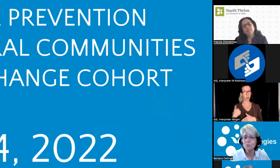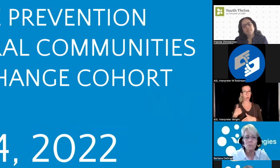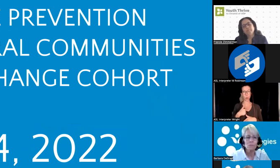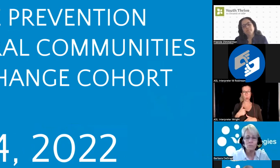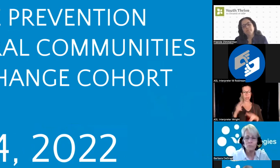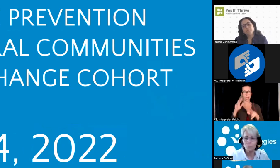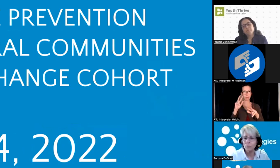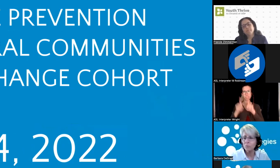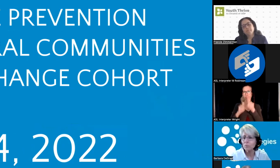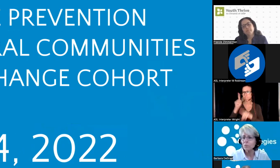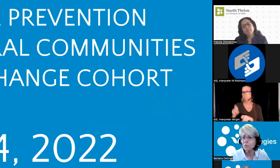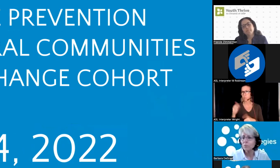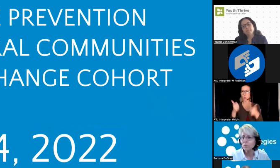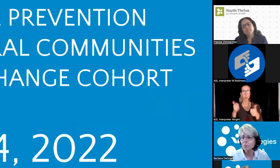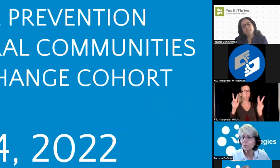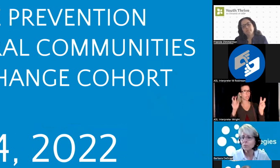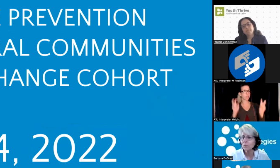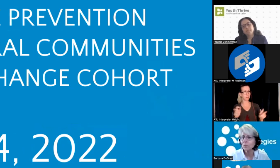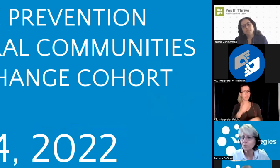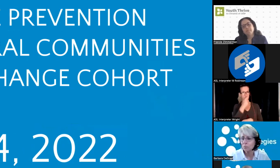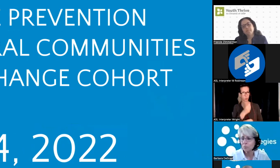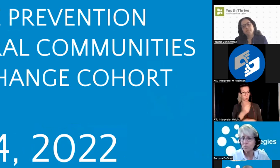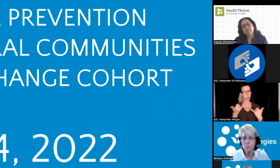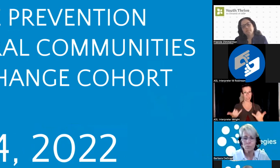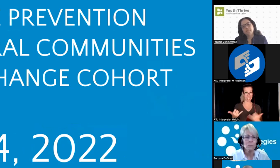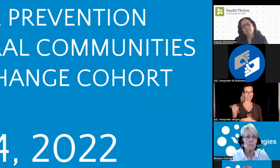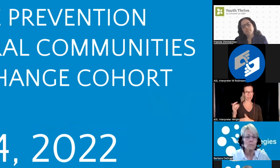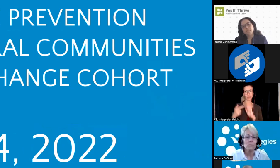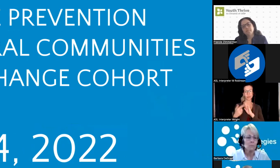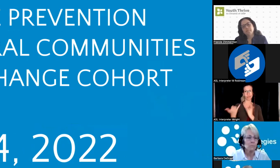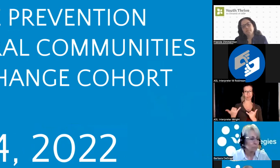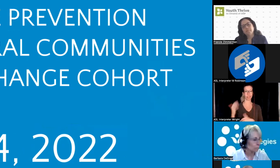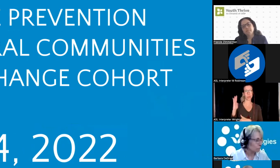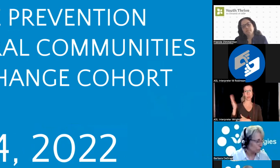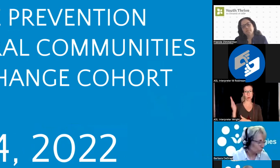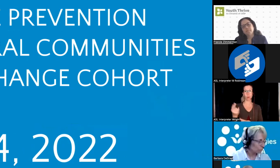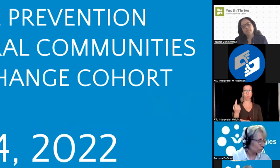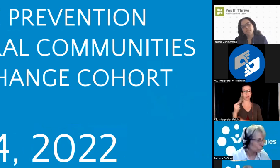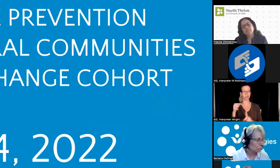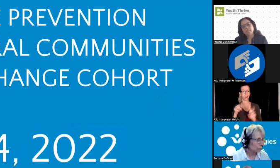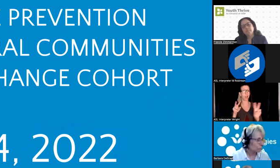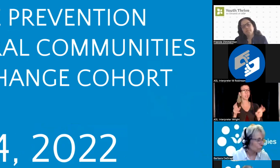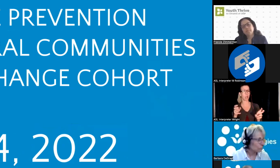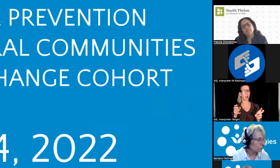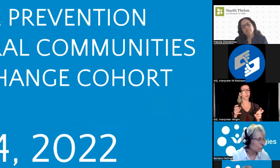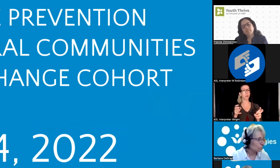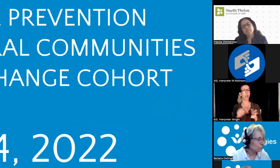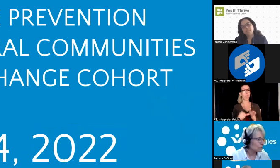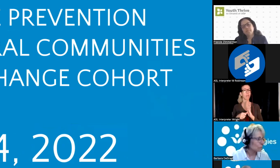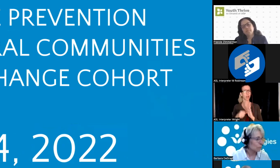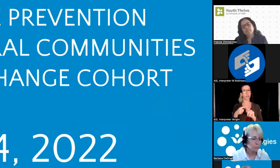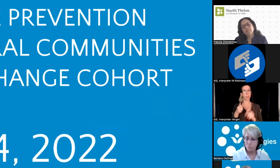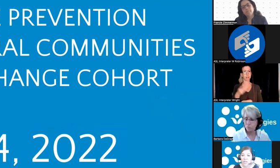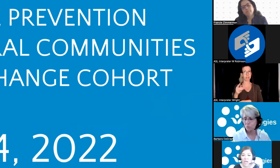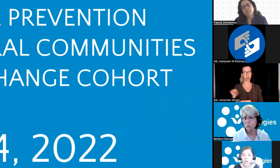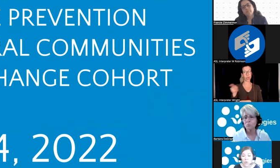were of interest, today we present to you a topic that was highlighted by several of you as a priority,